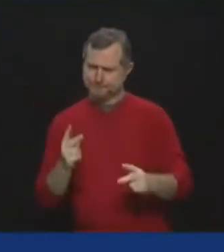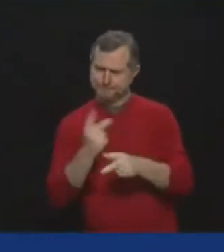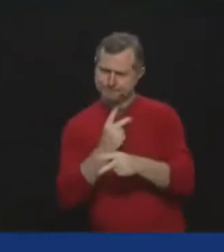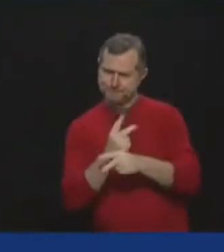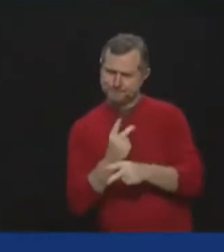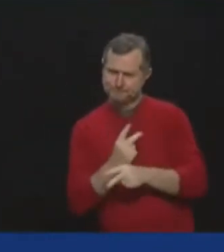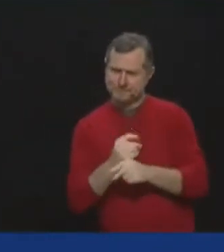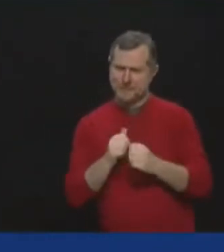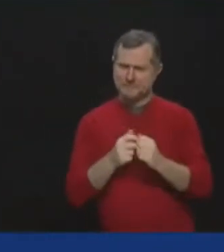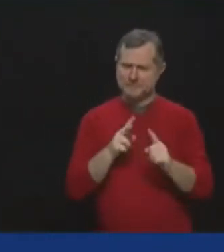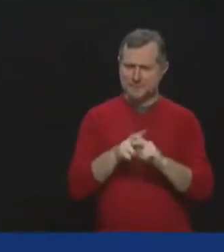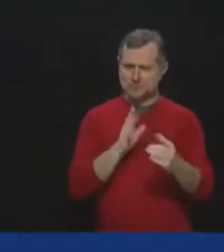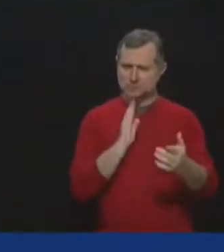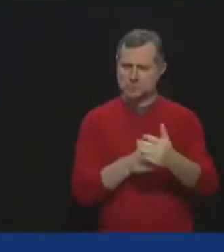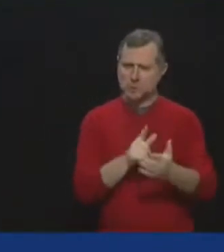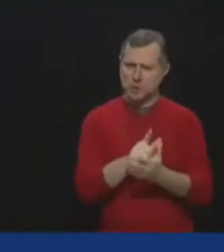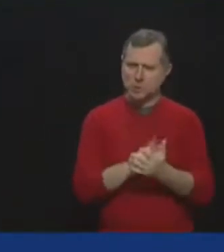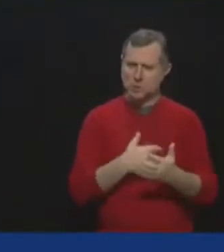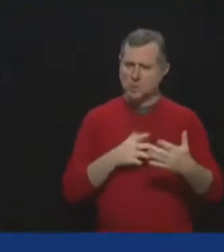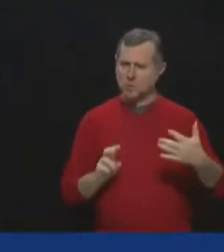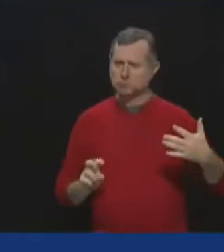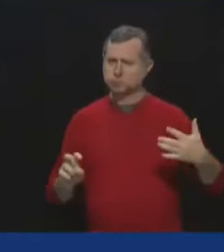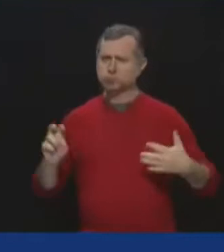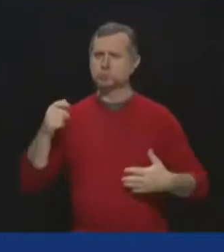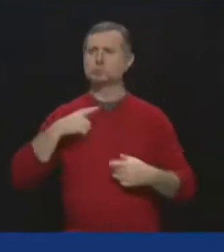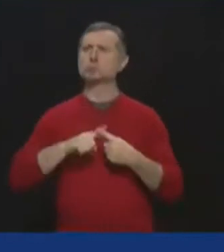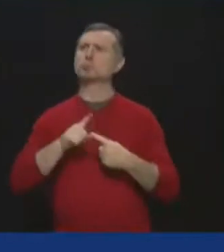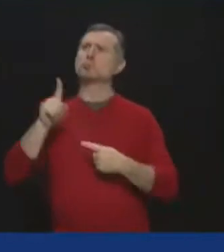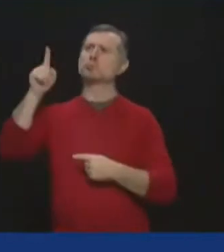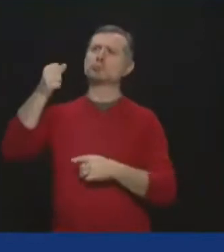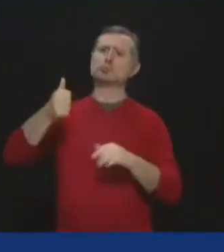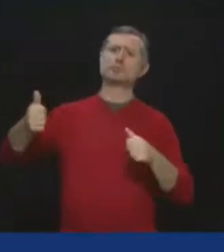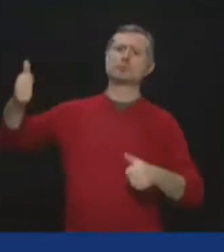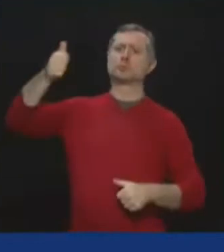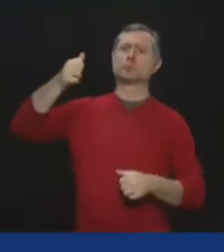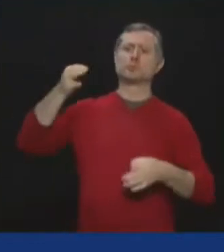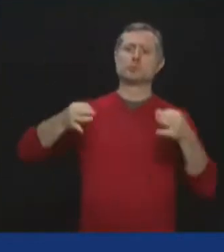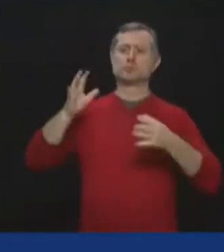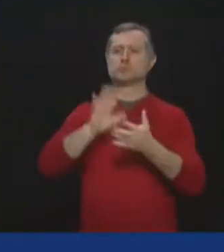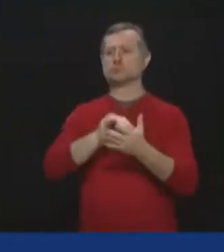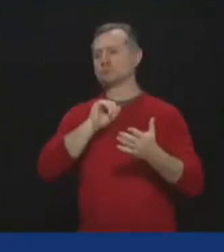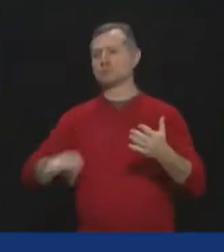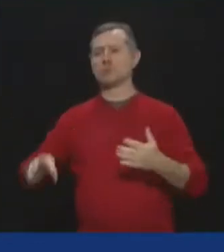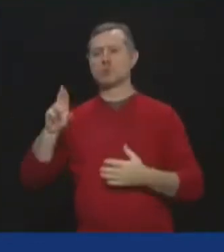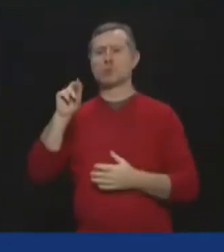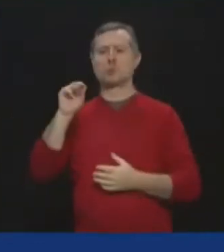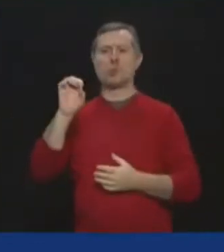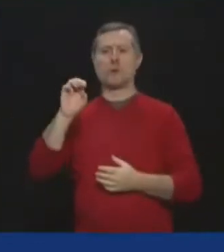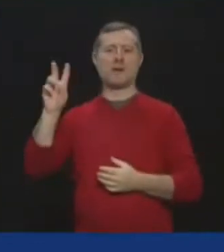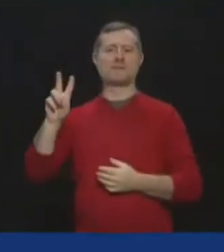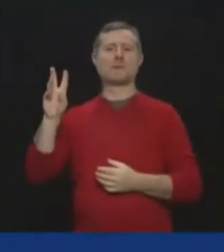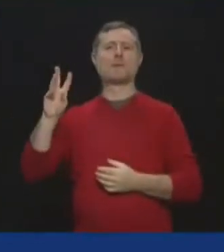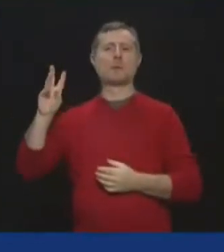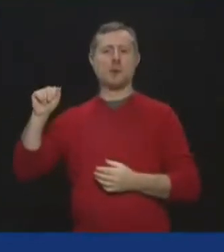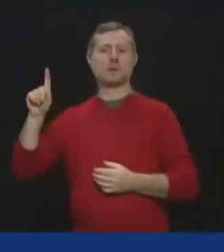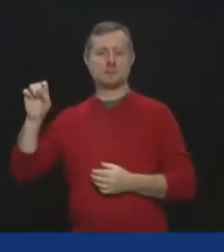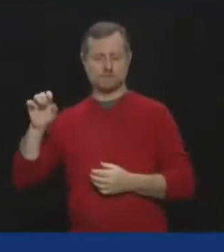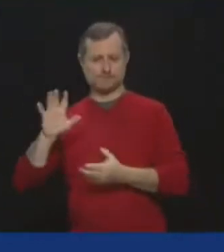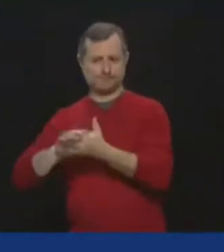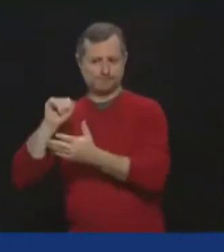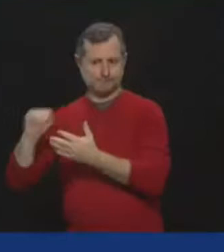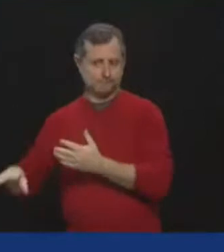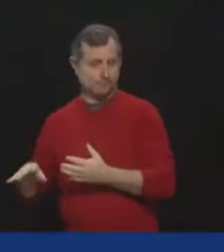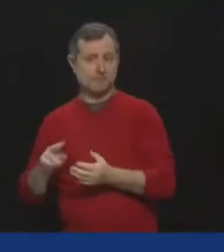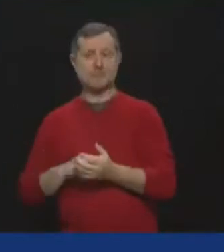get to the Supreme Court to eradicate women's reproductive freedom. And it's more than just this question of when you should